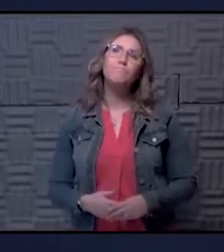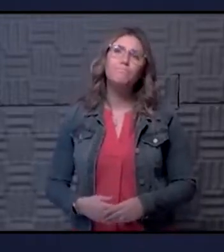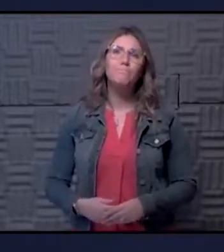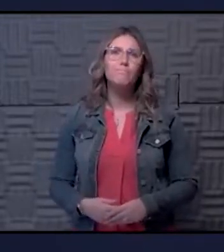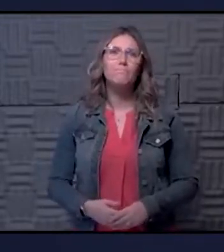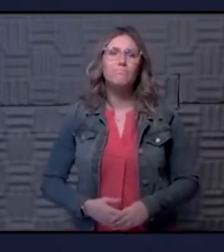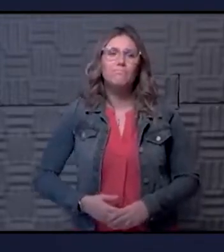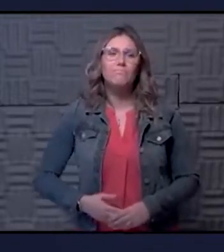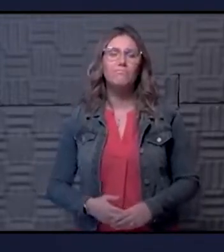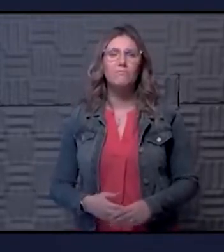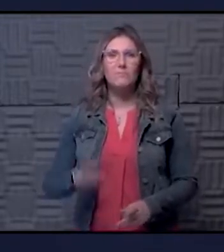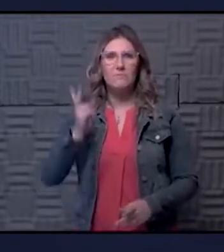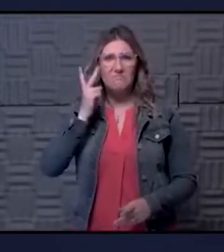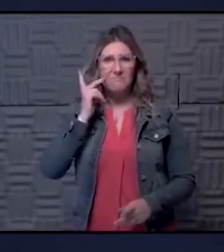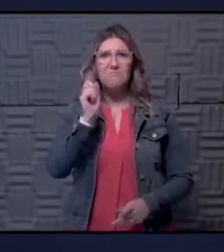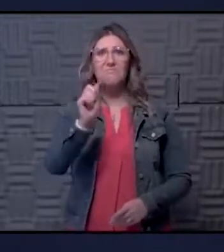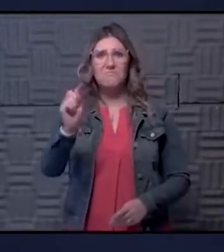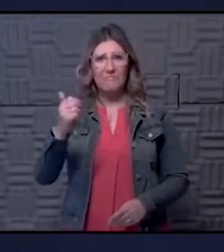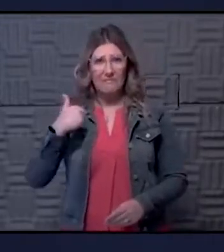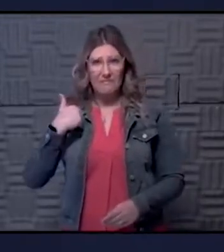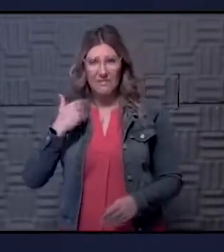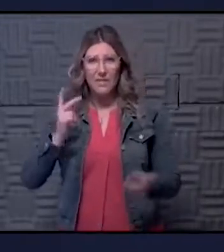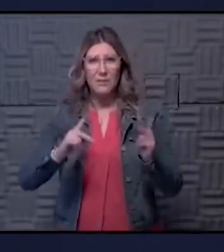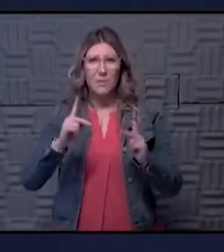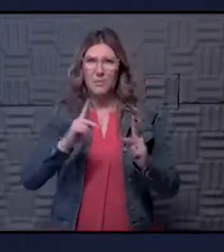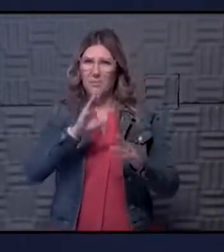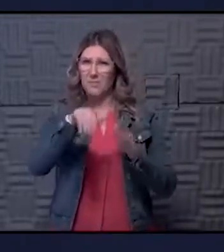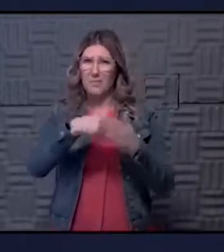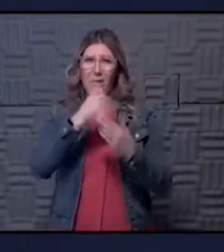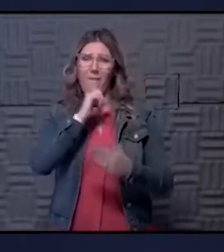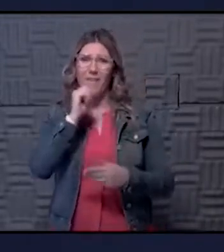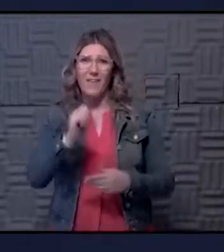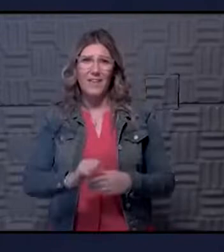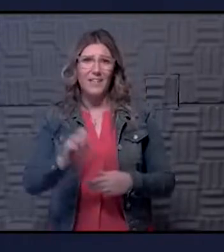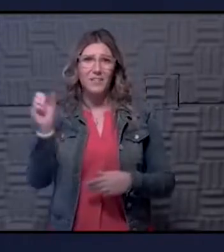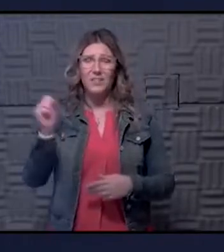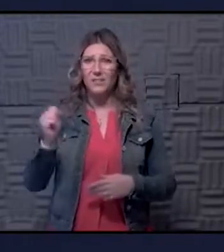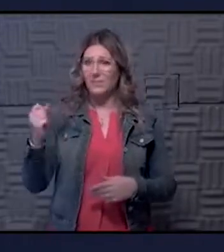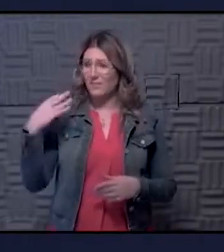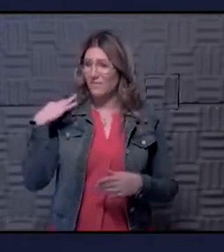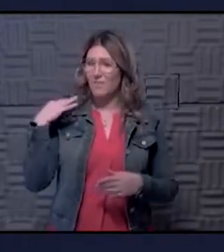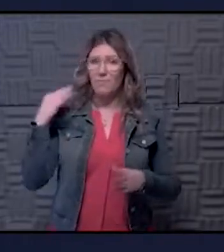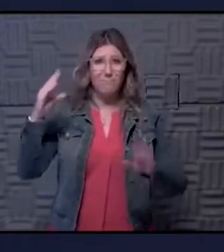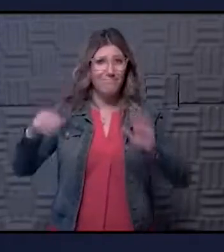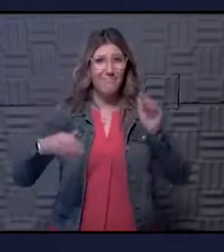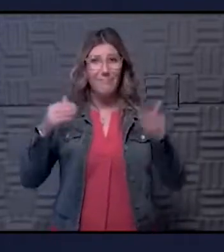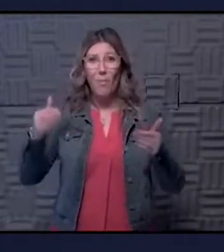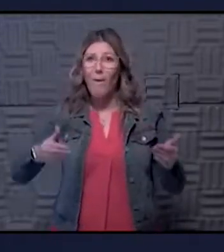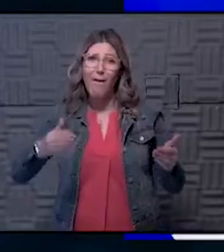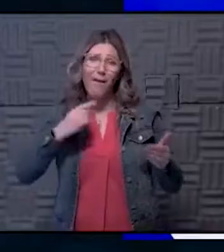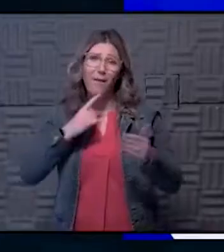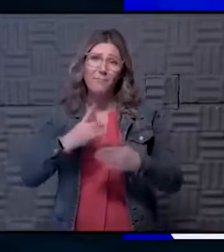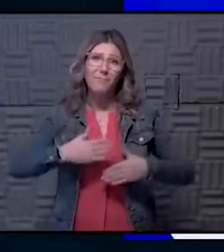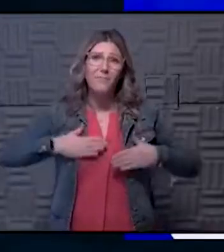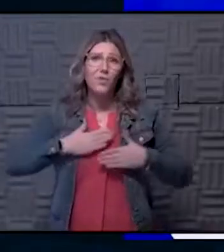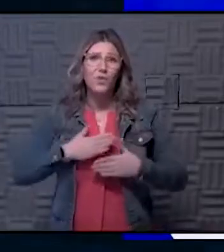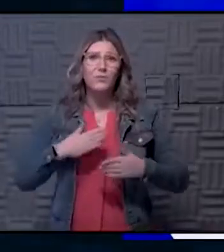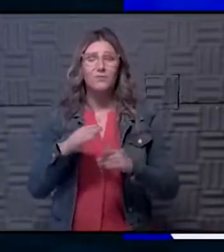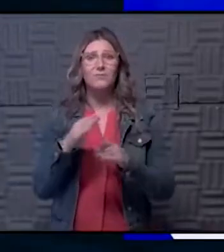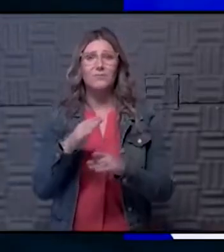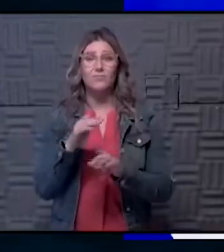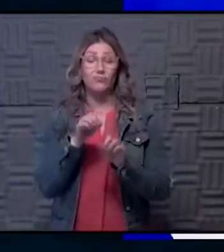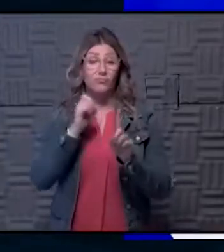we'll see young people. Yes, they're all ages. Yes, volunteers are welcome. They're appreciated. I know from